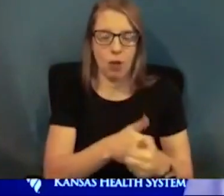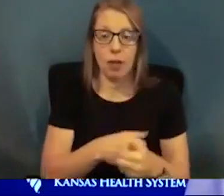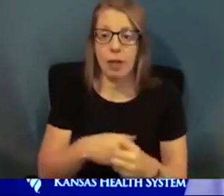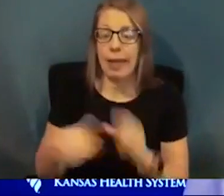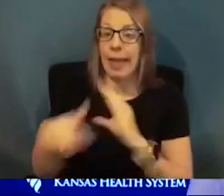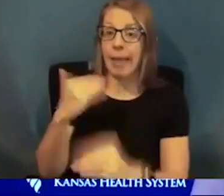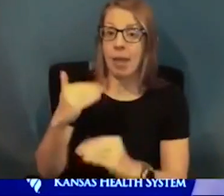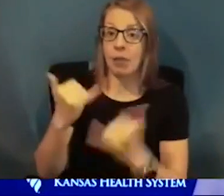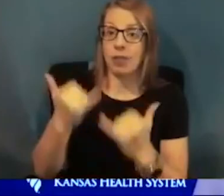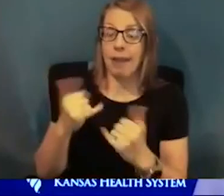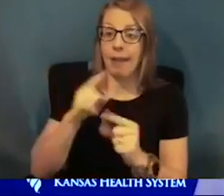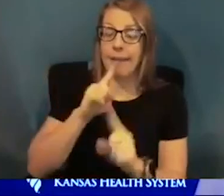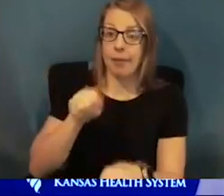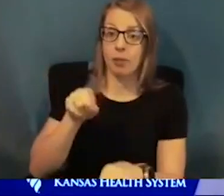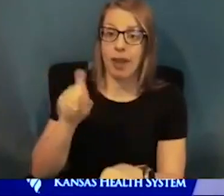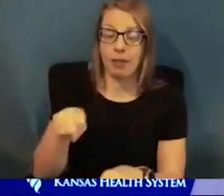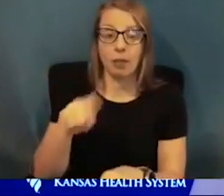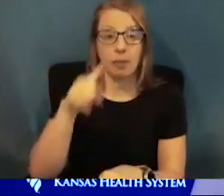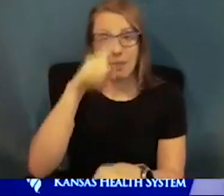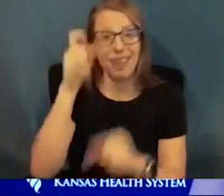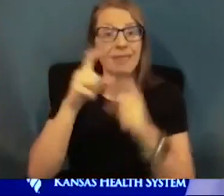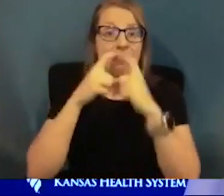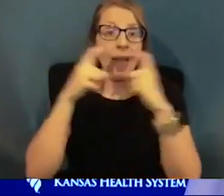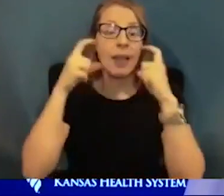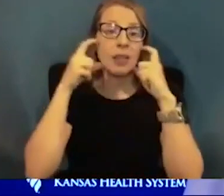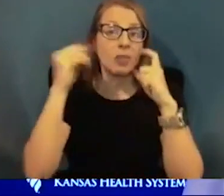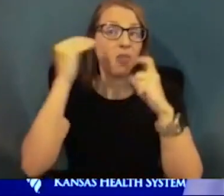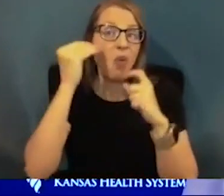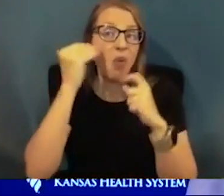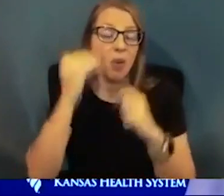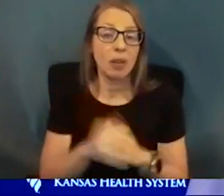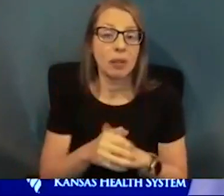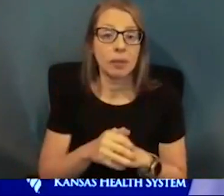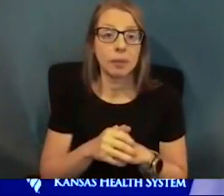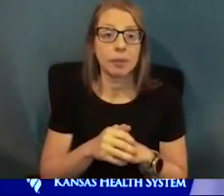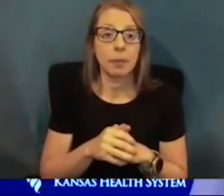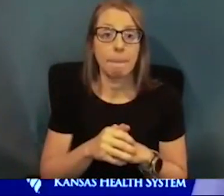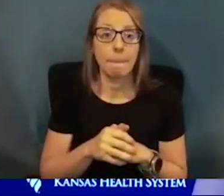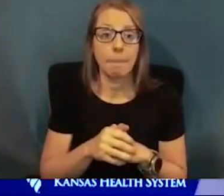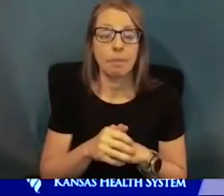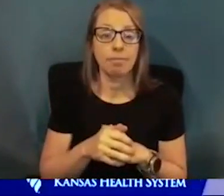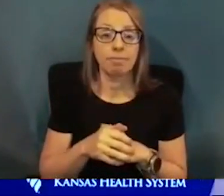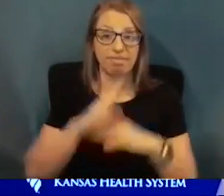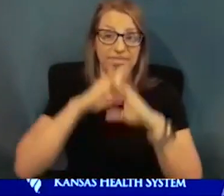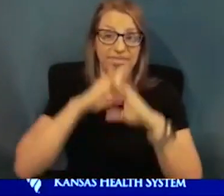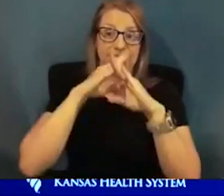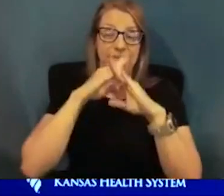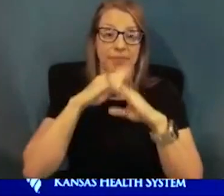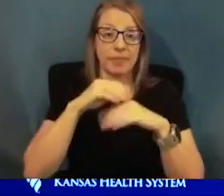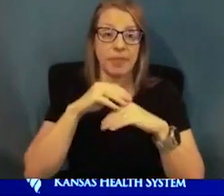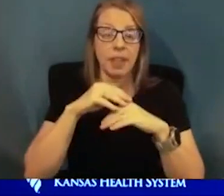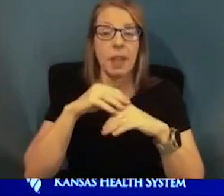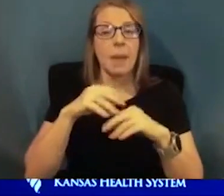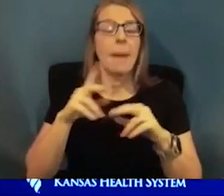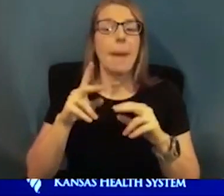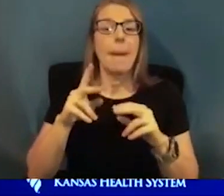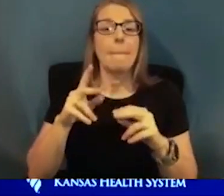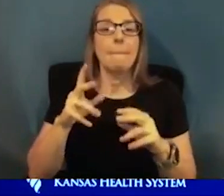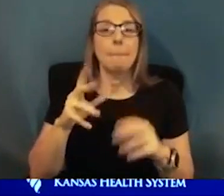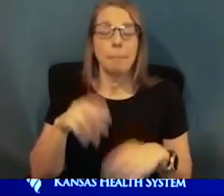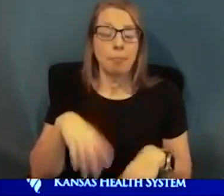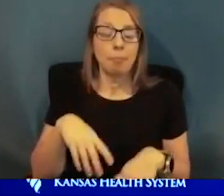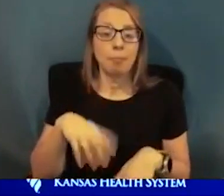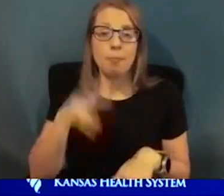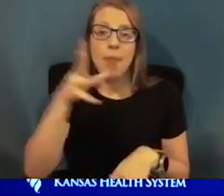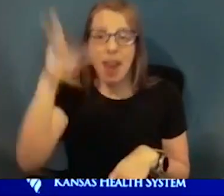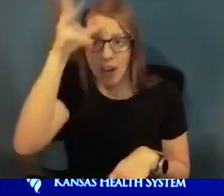do know that masking does elicit a lot of visceral emotions from parents and children,